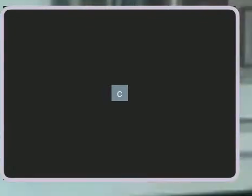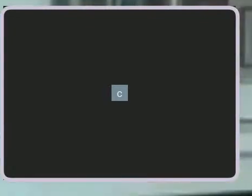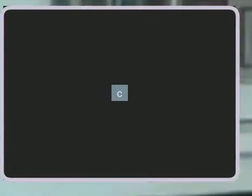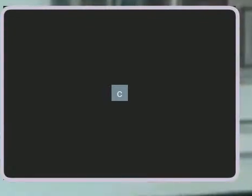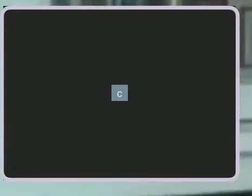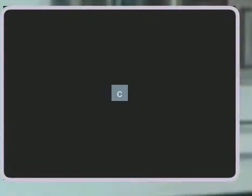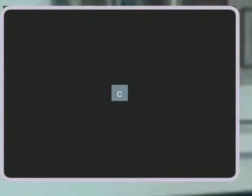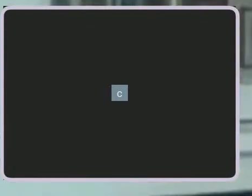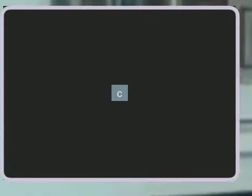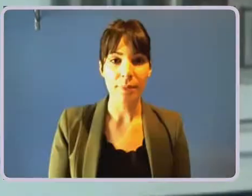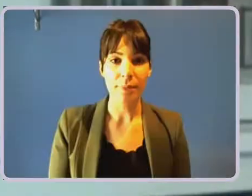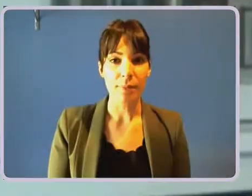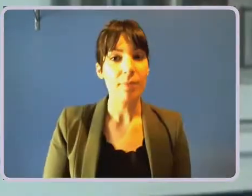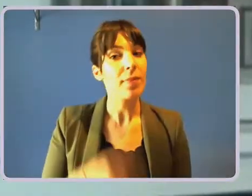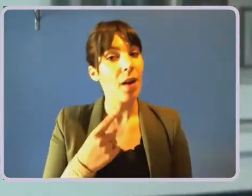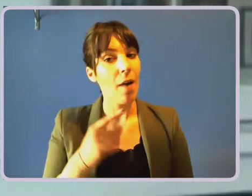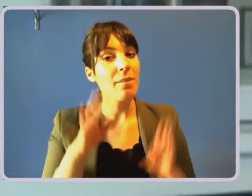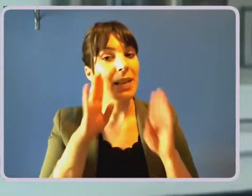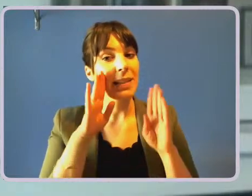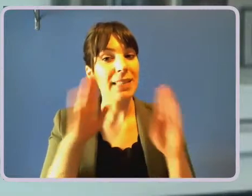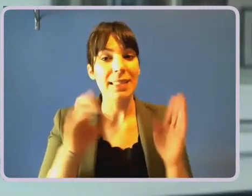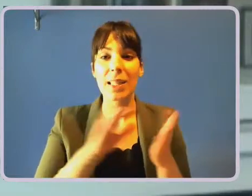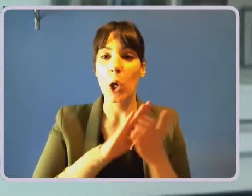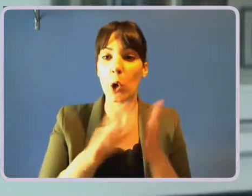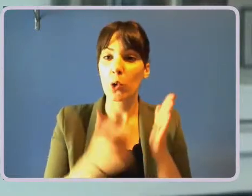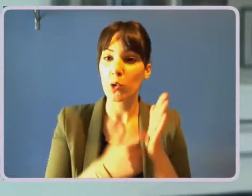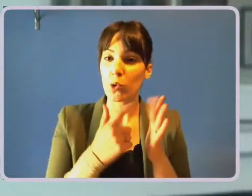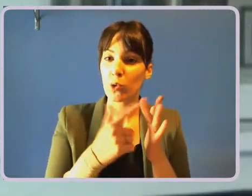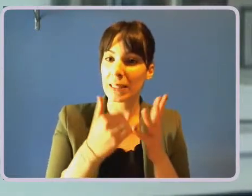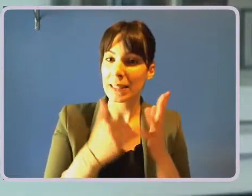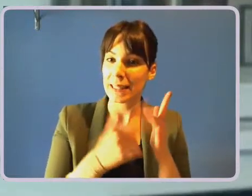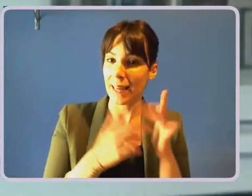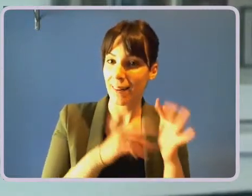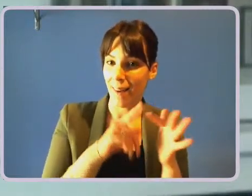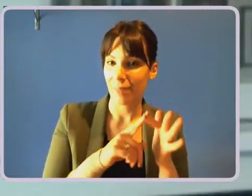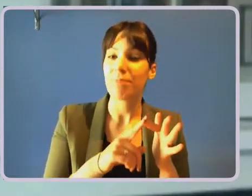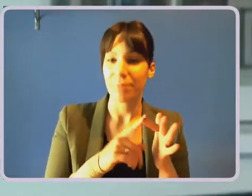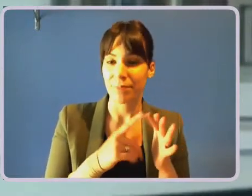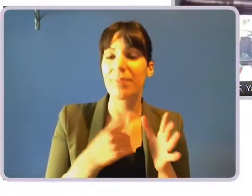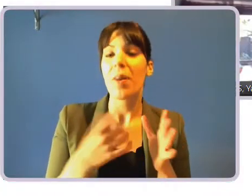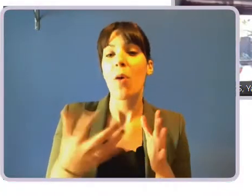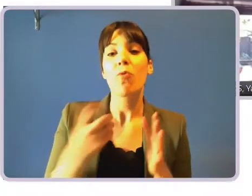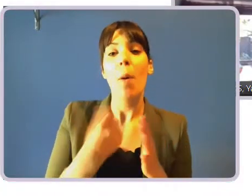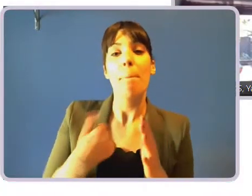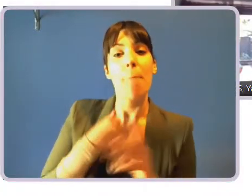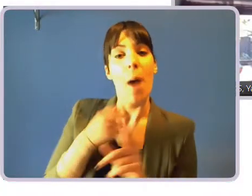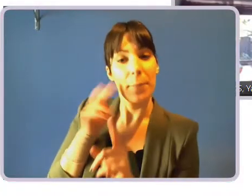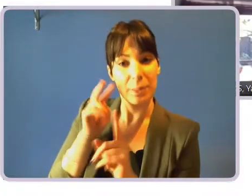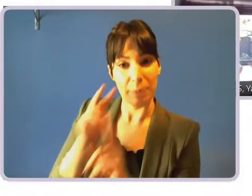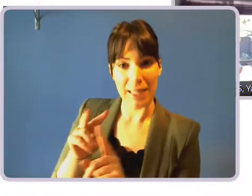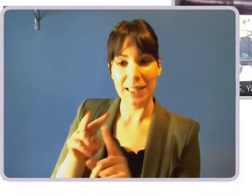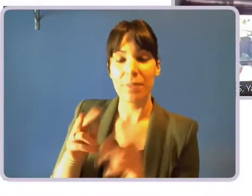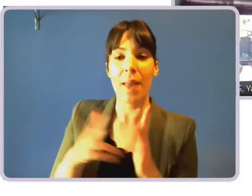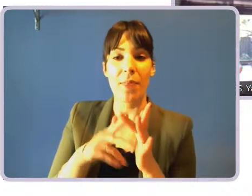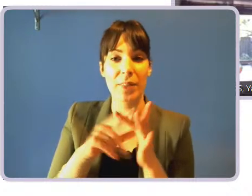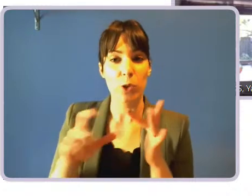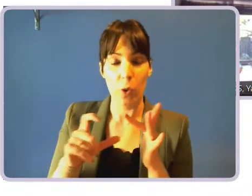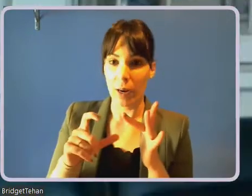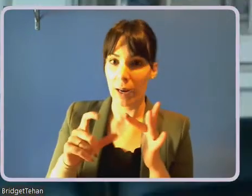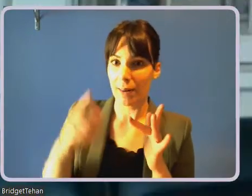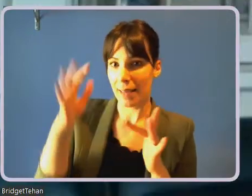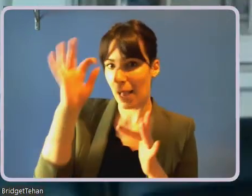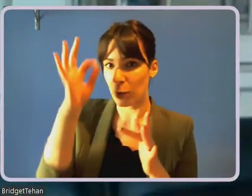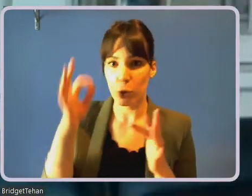That's fantastic, Christina. And from my perspective and the work I do at the Victorian Council of Social Service, I couldn't agree with